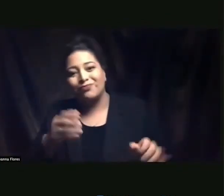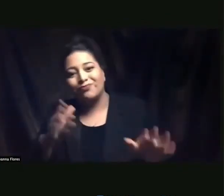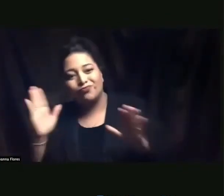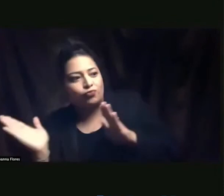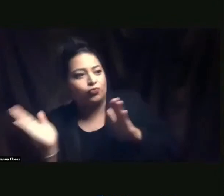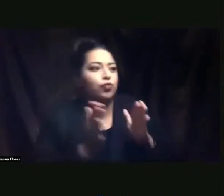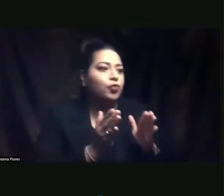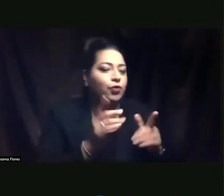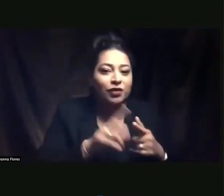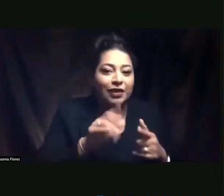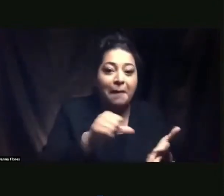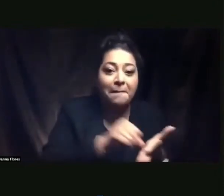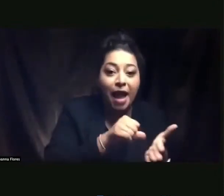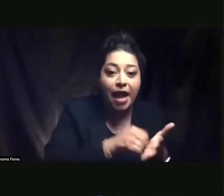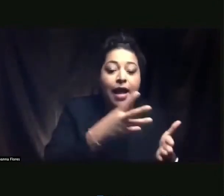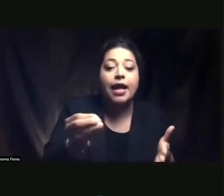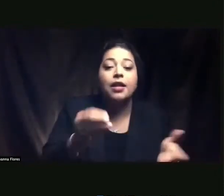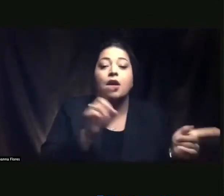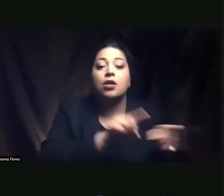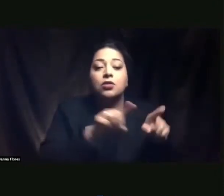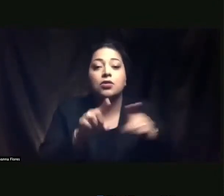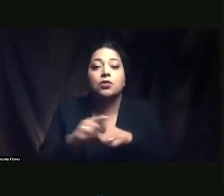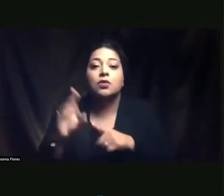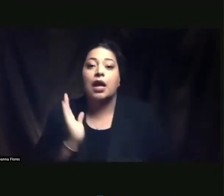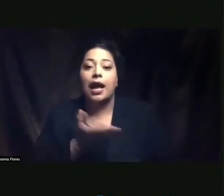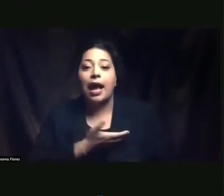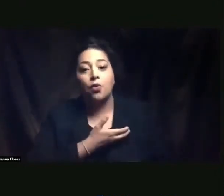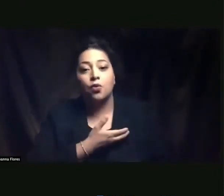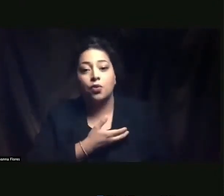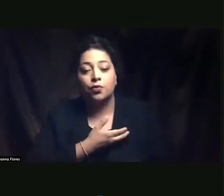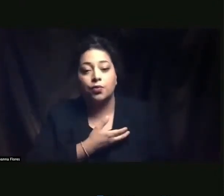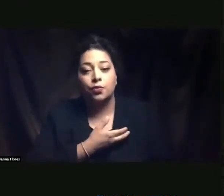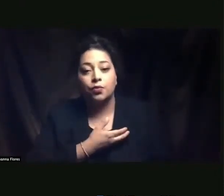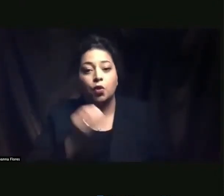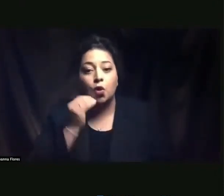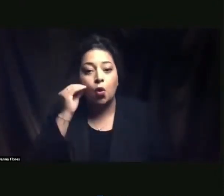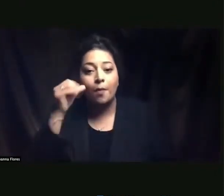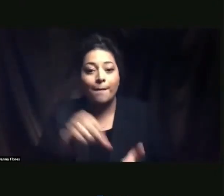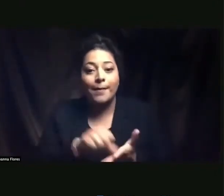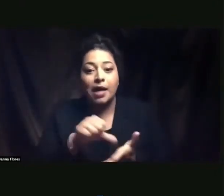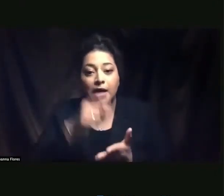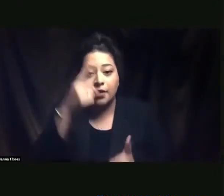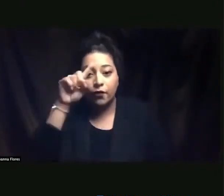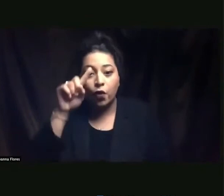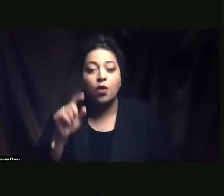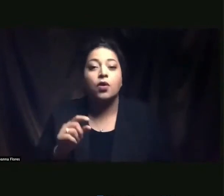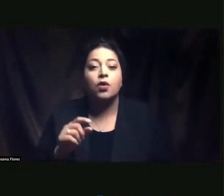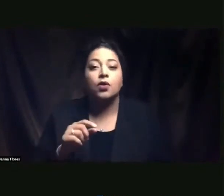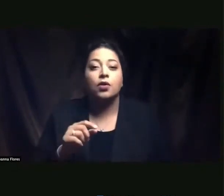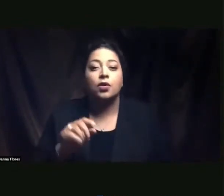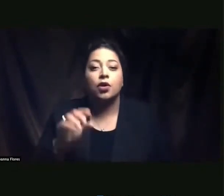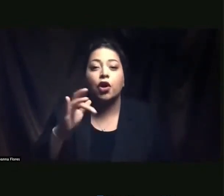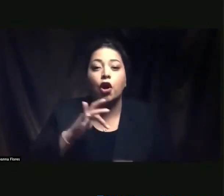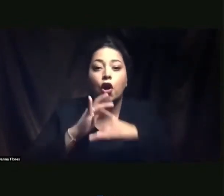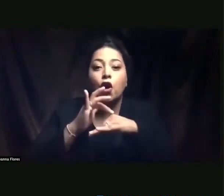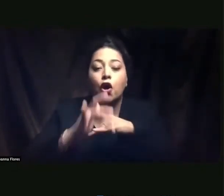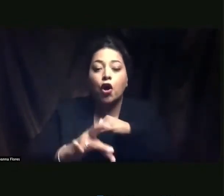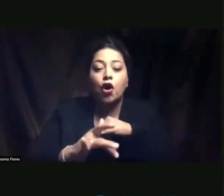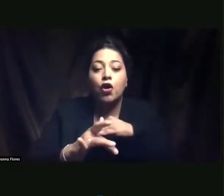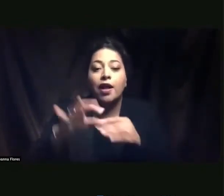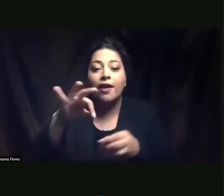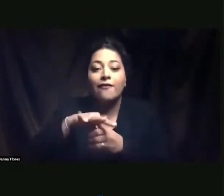point people to our homepage for the early voting map. We